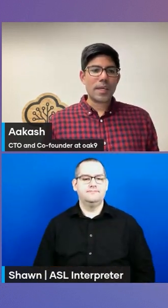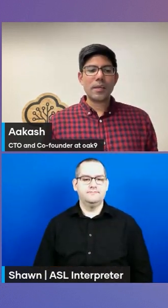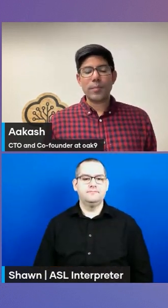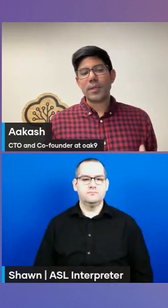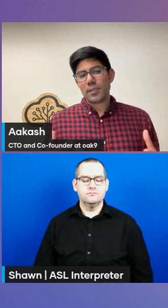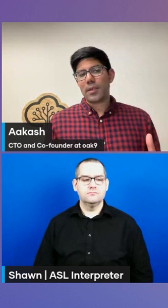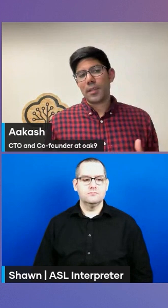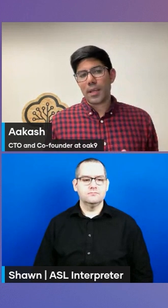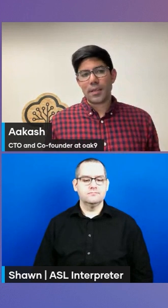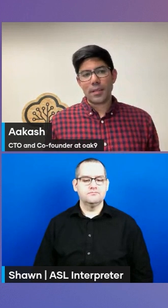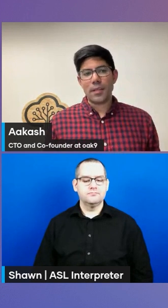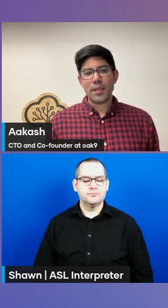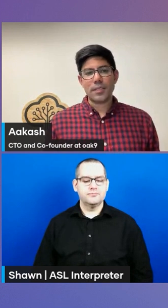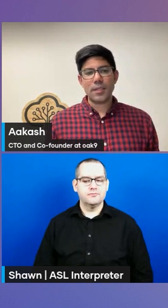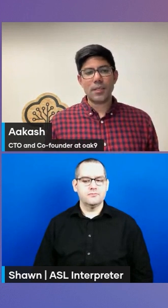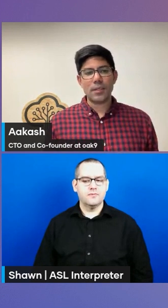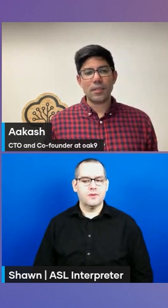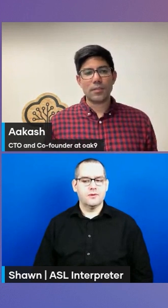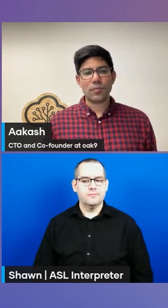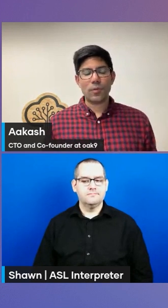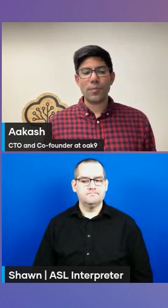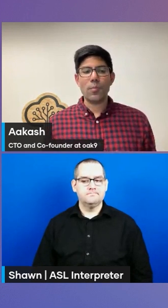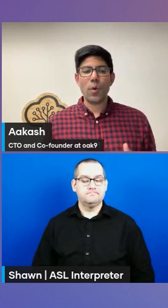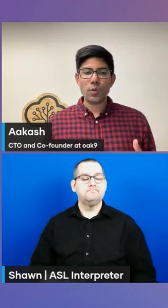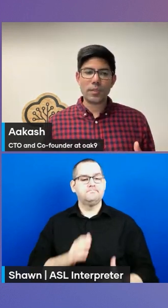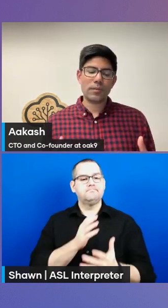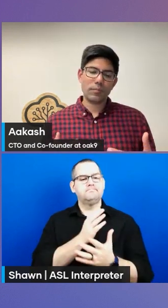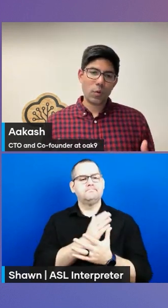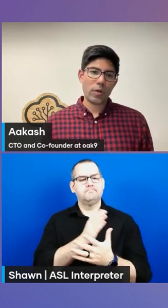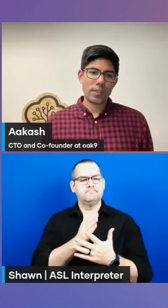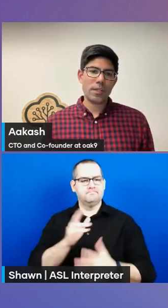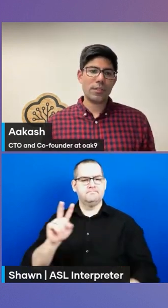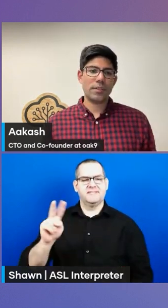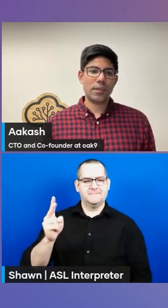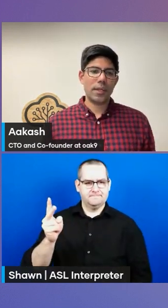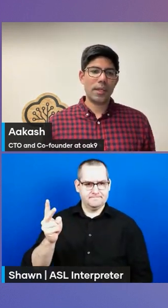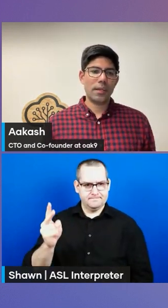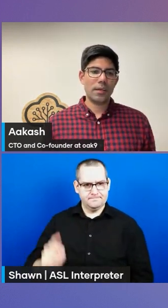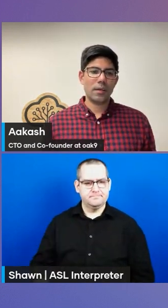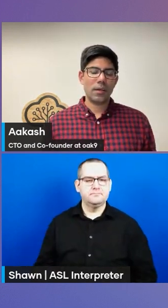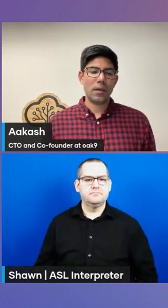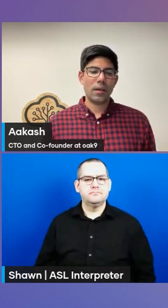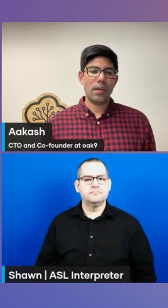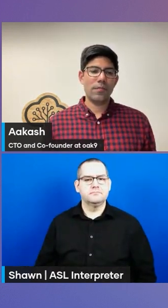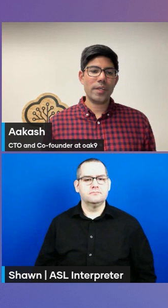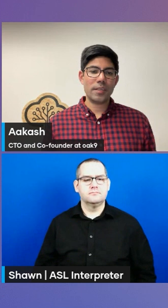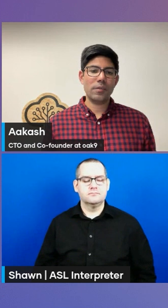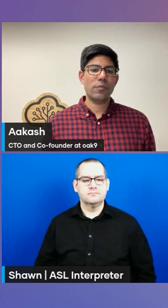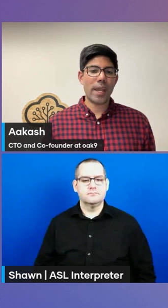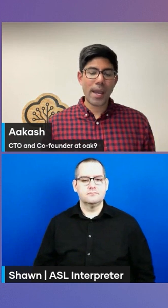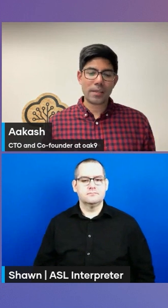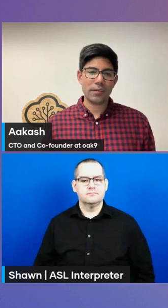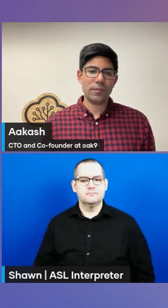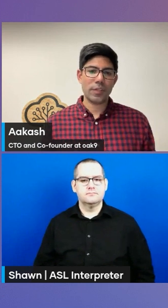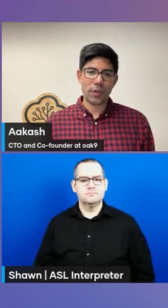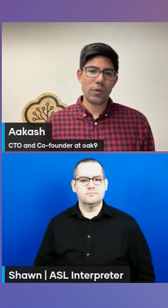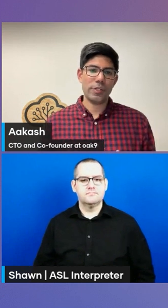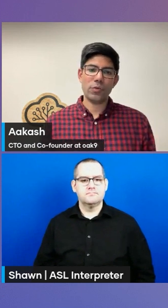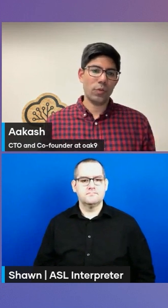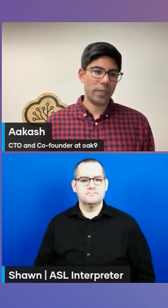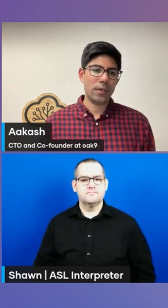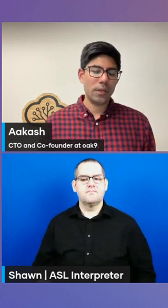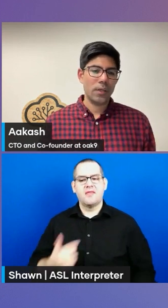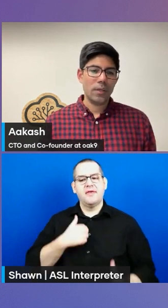The second biggest thing that I see is really most organizations today invest in reactive